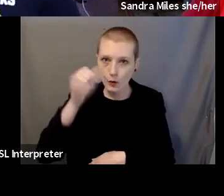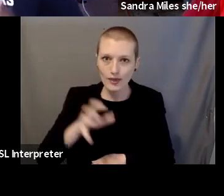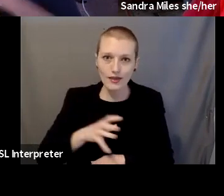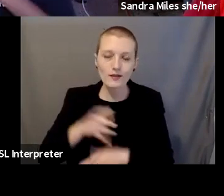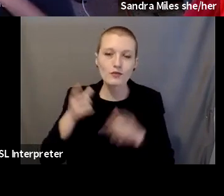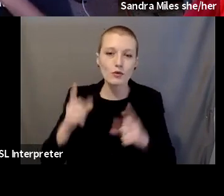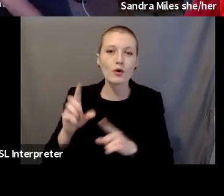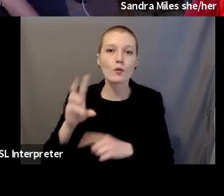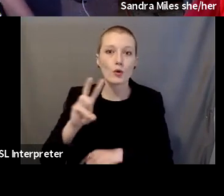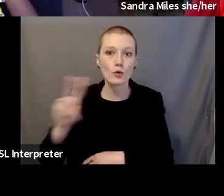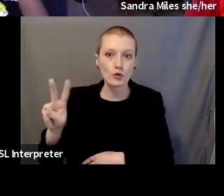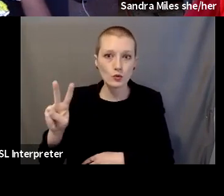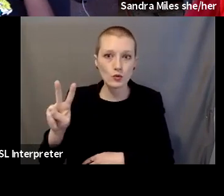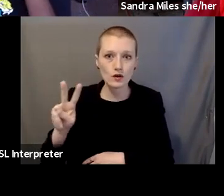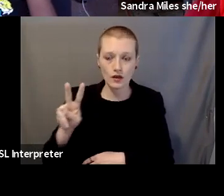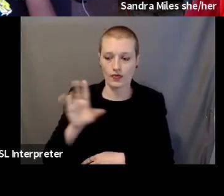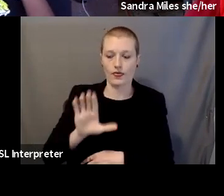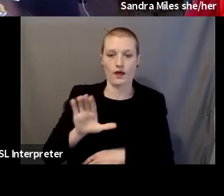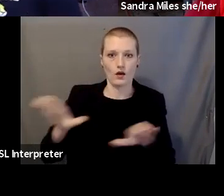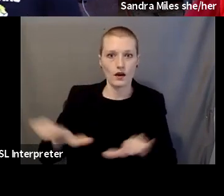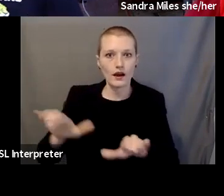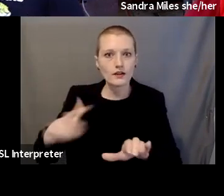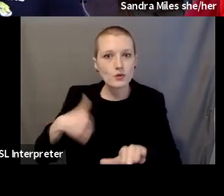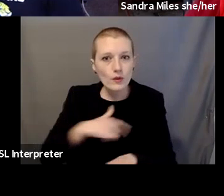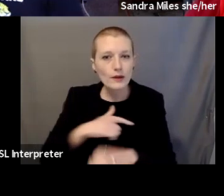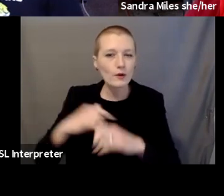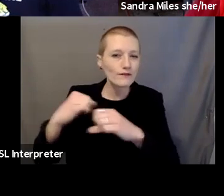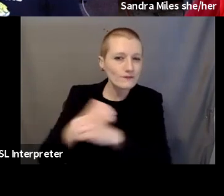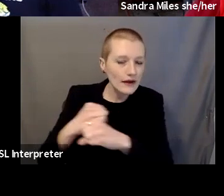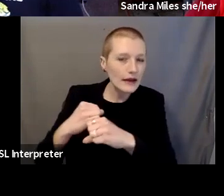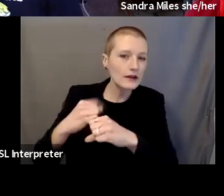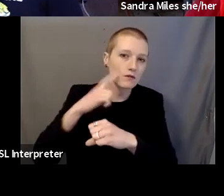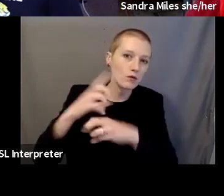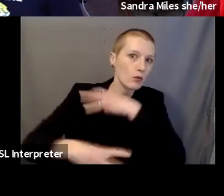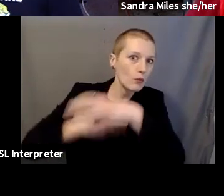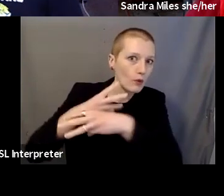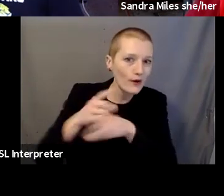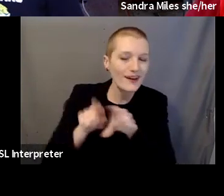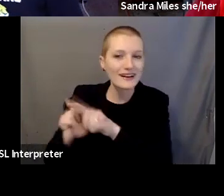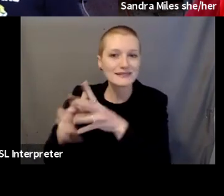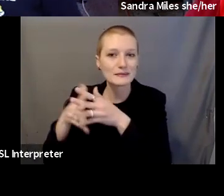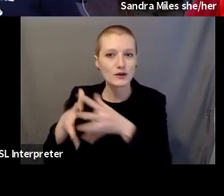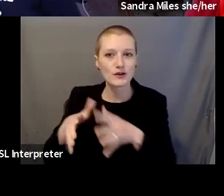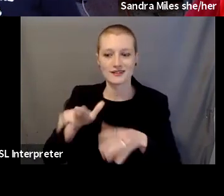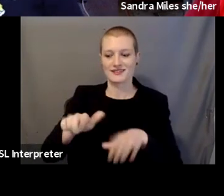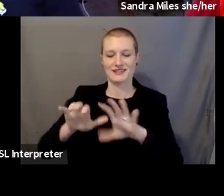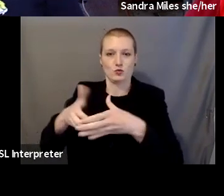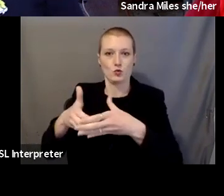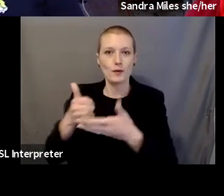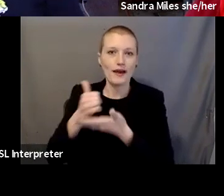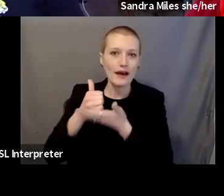were fighting for the world as Americans, and they helped turn the tide. They never really